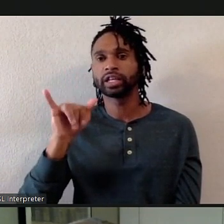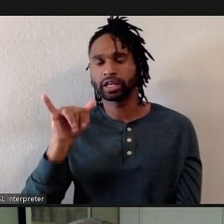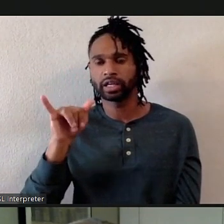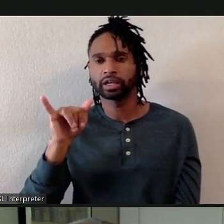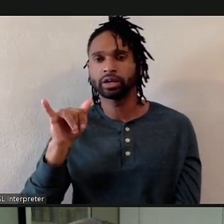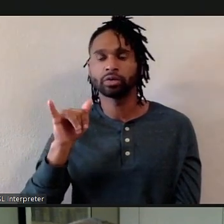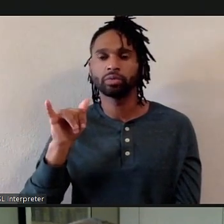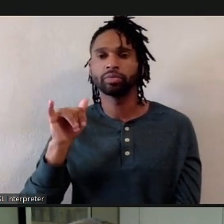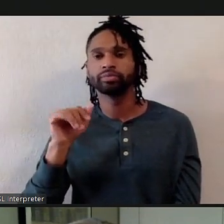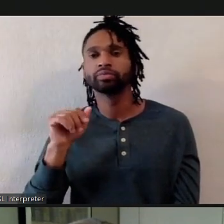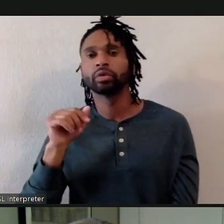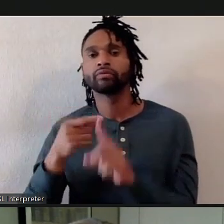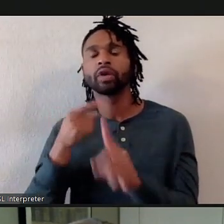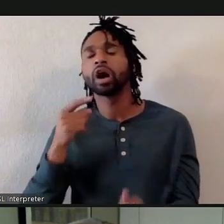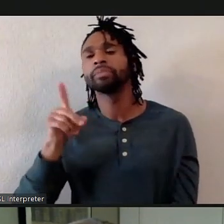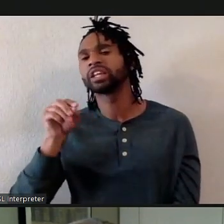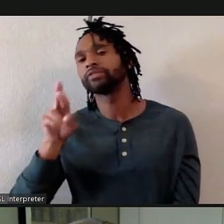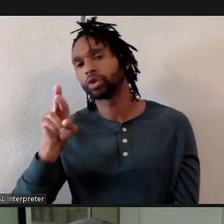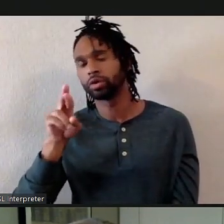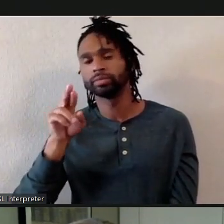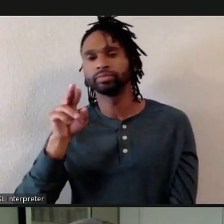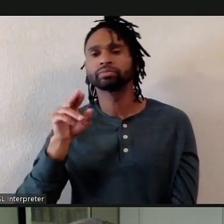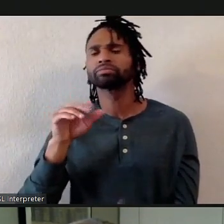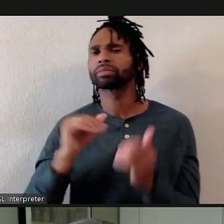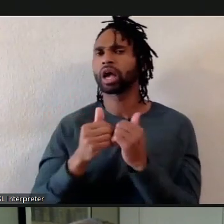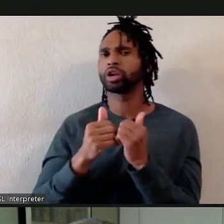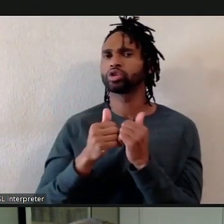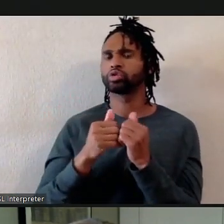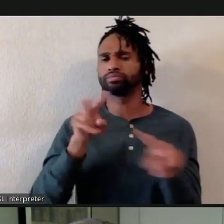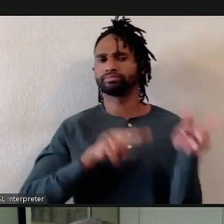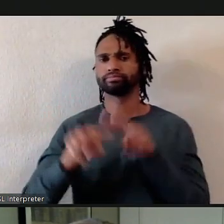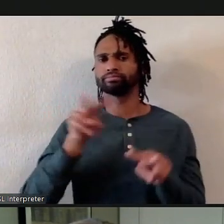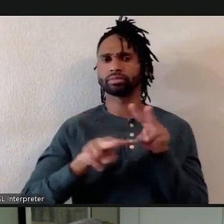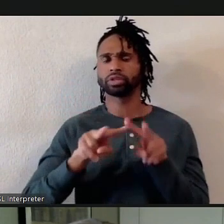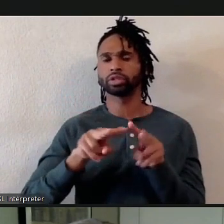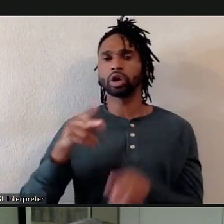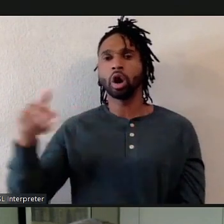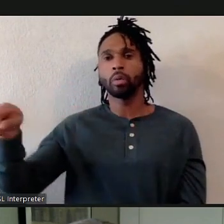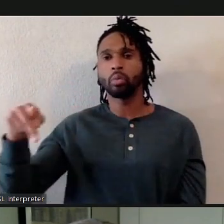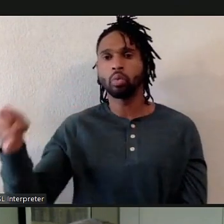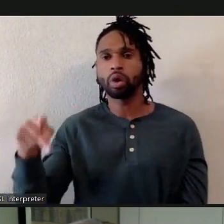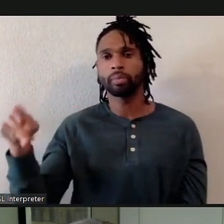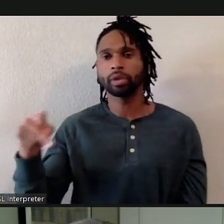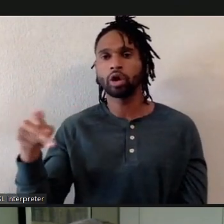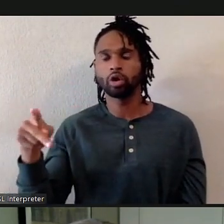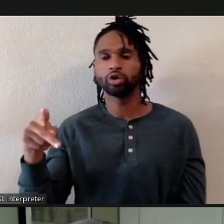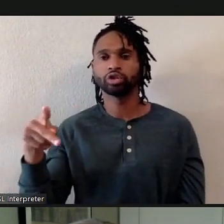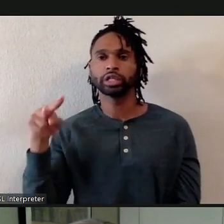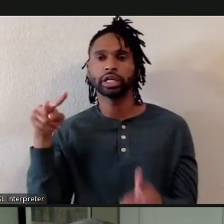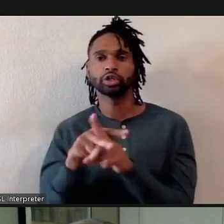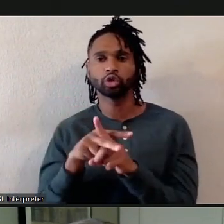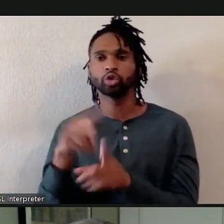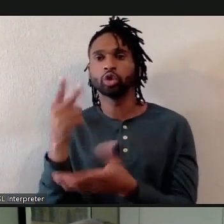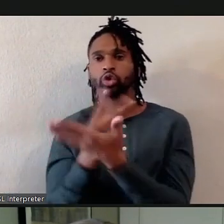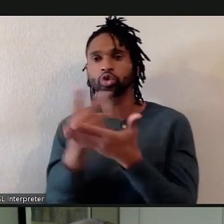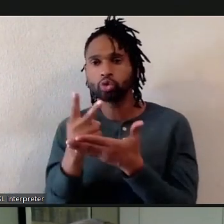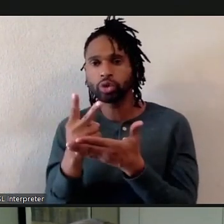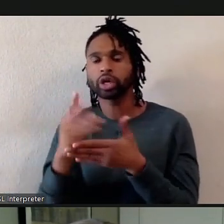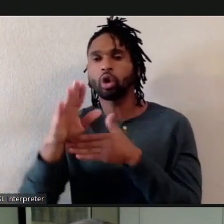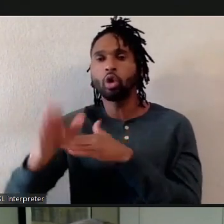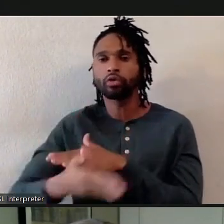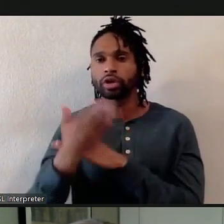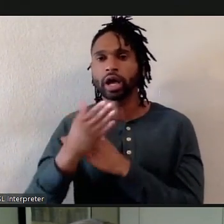News in Denver. How do you assess Pueblo's decision to institute a 2-week overnight